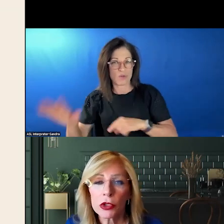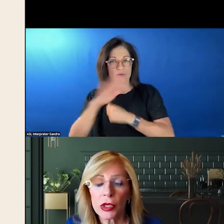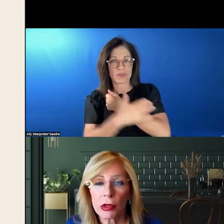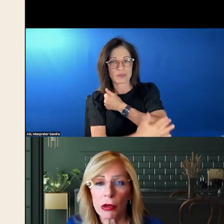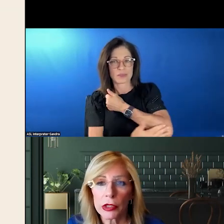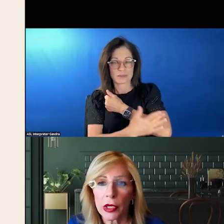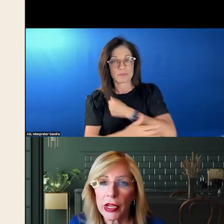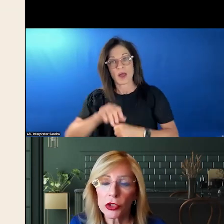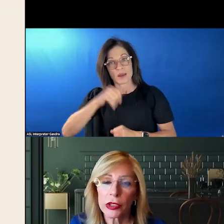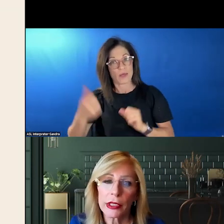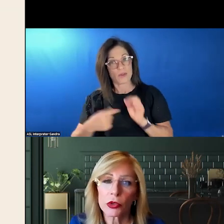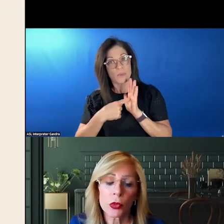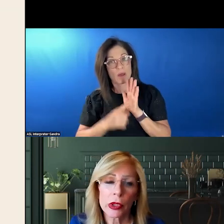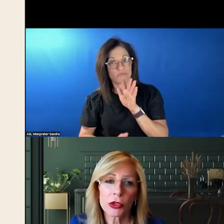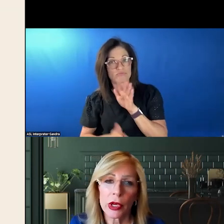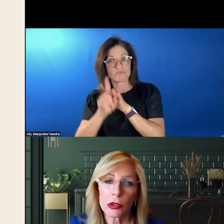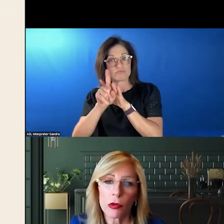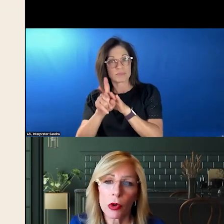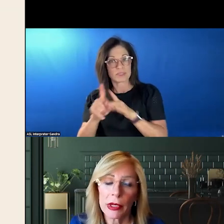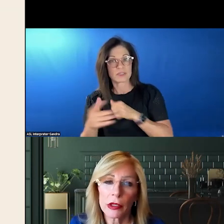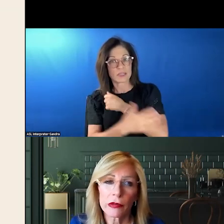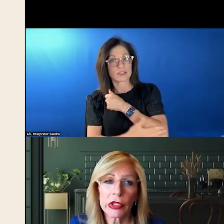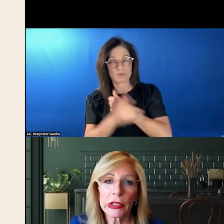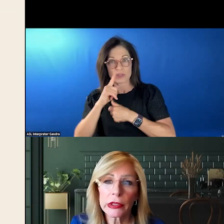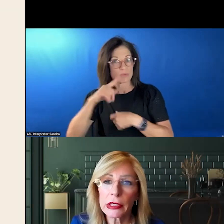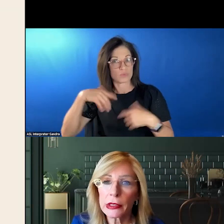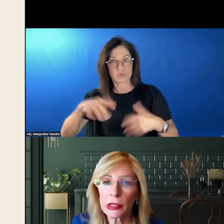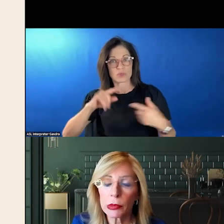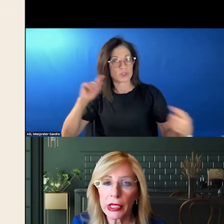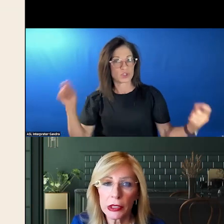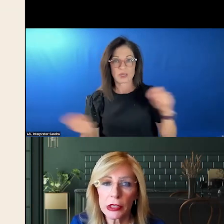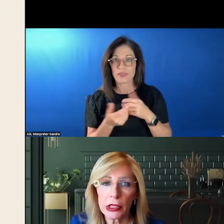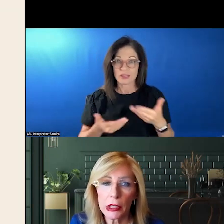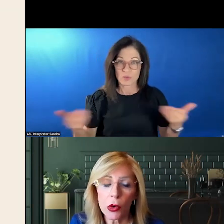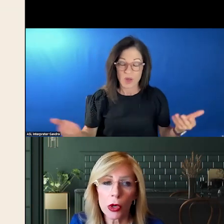is emerging across our nation that it's really transformative is